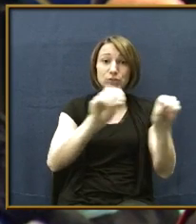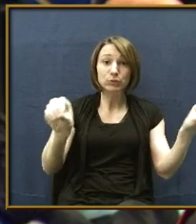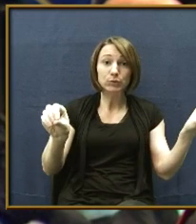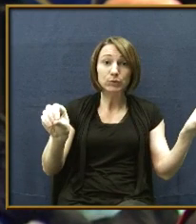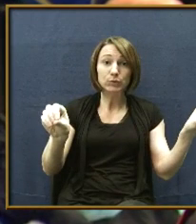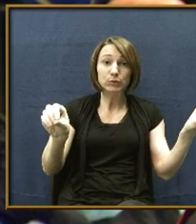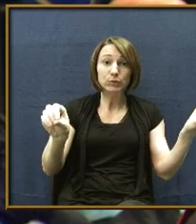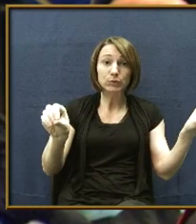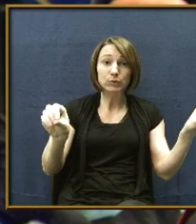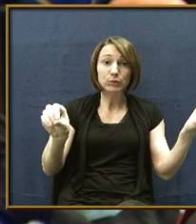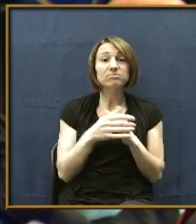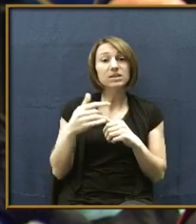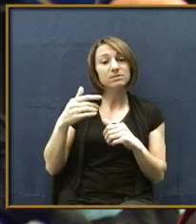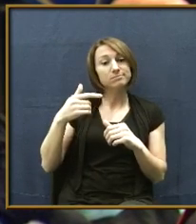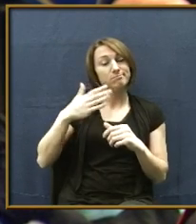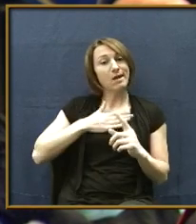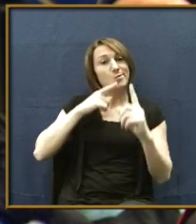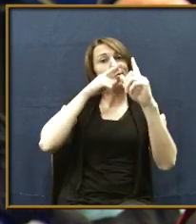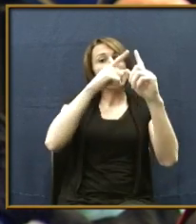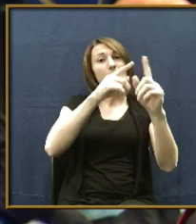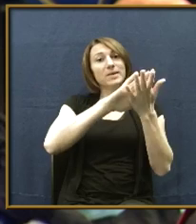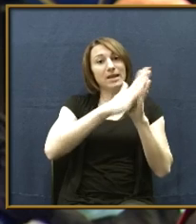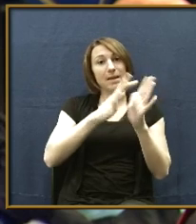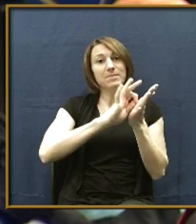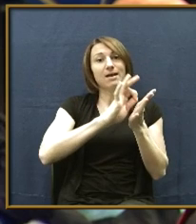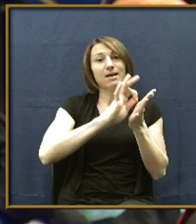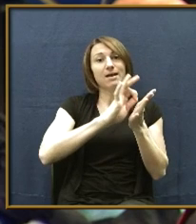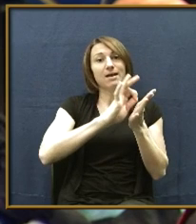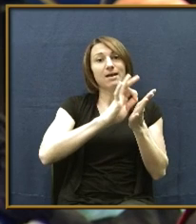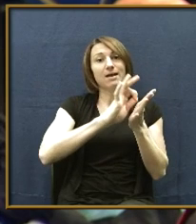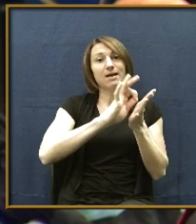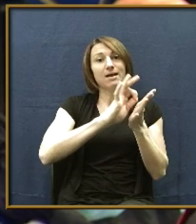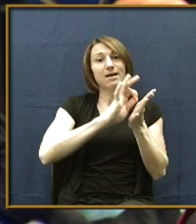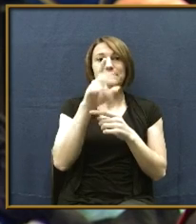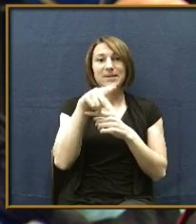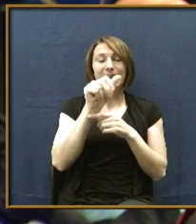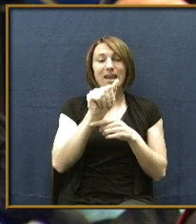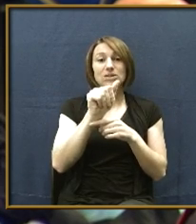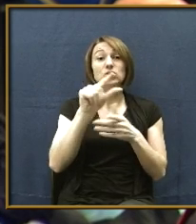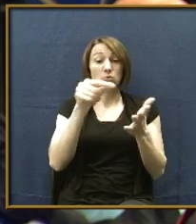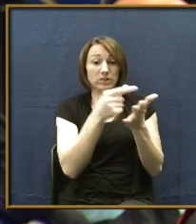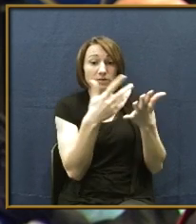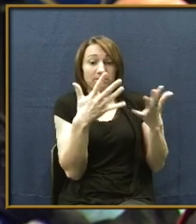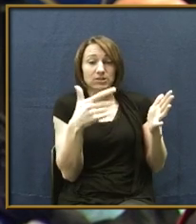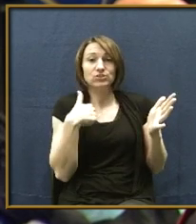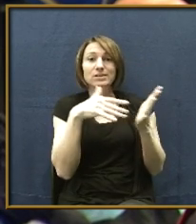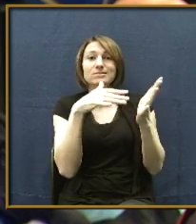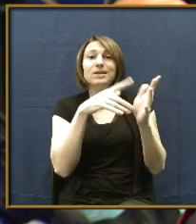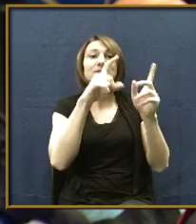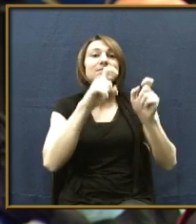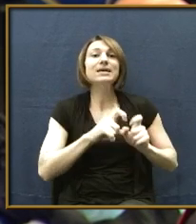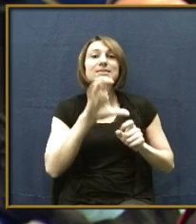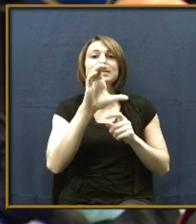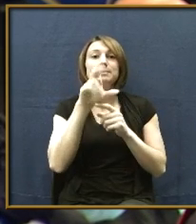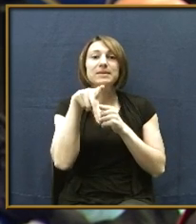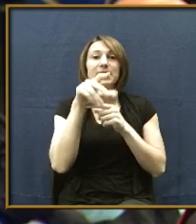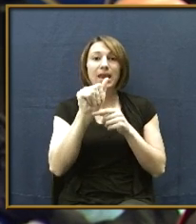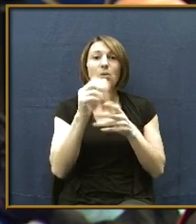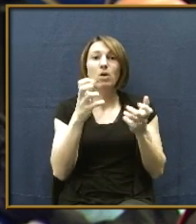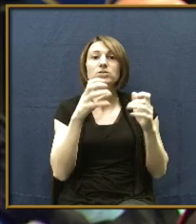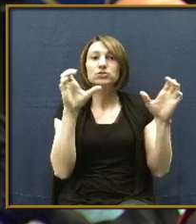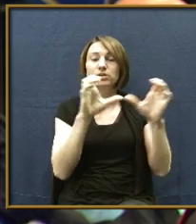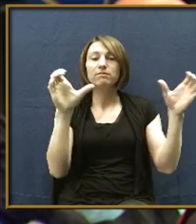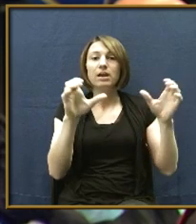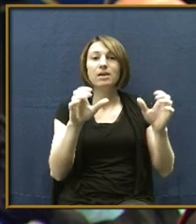being a CPA. So I studied and took the CPA exam. However,